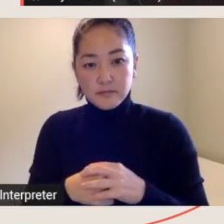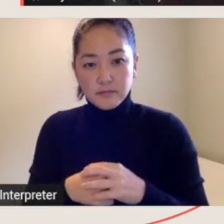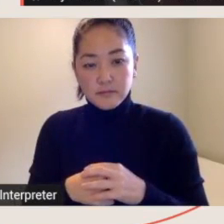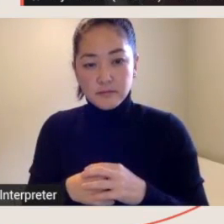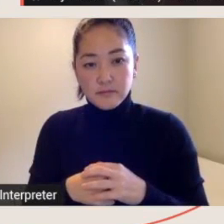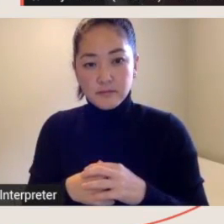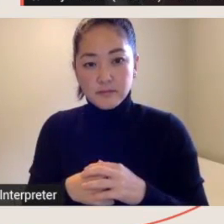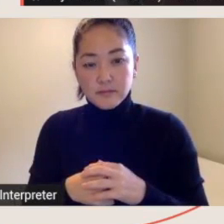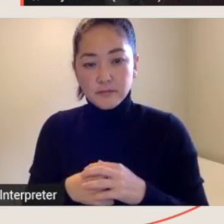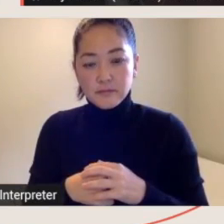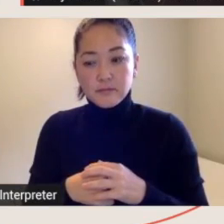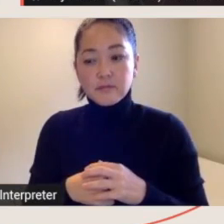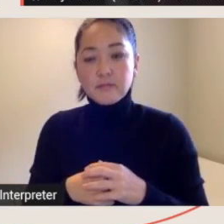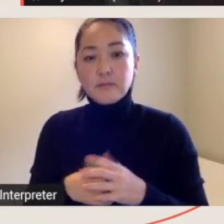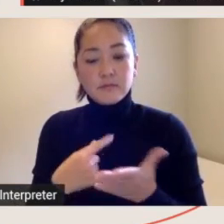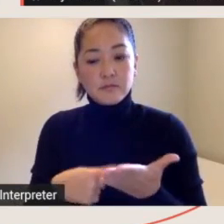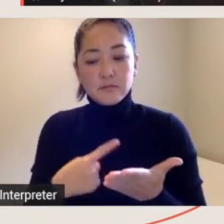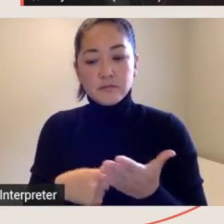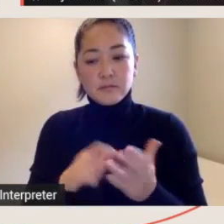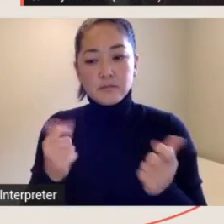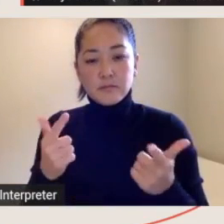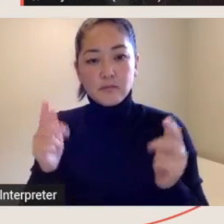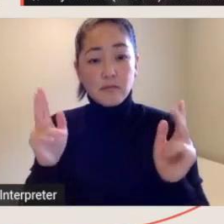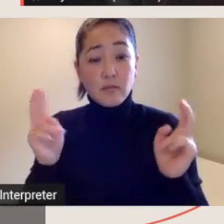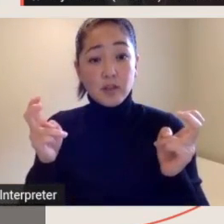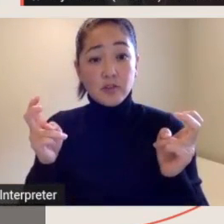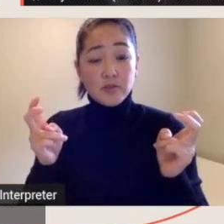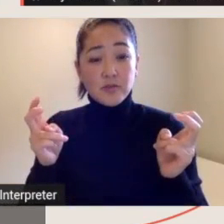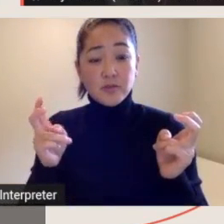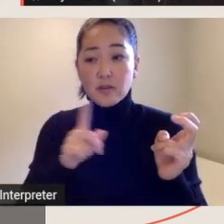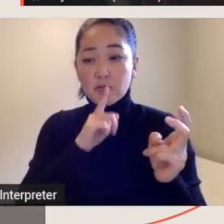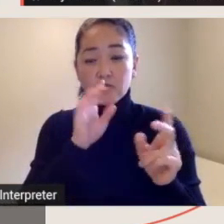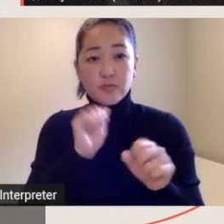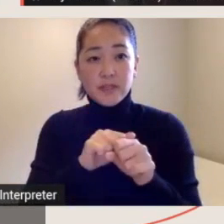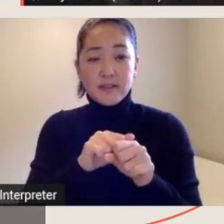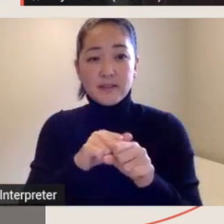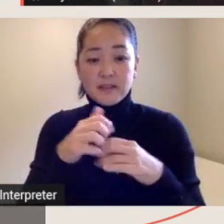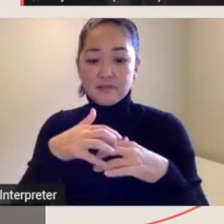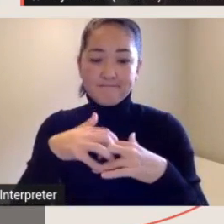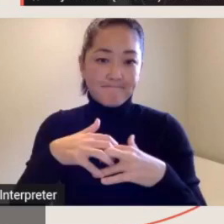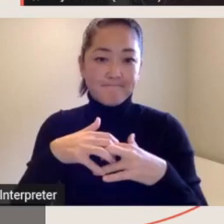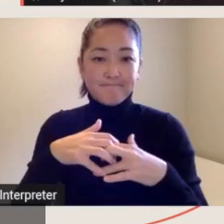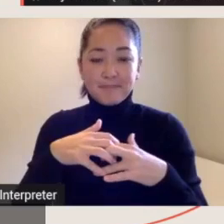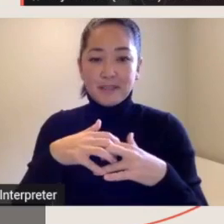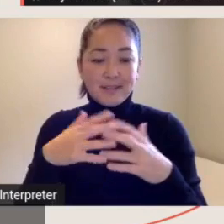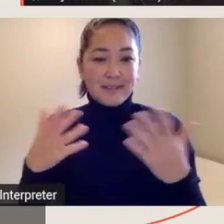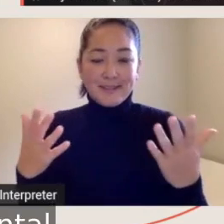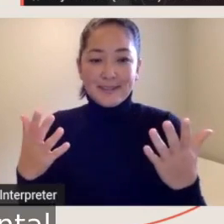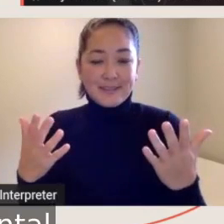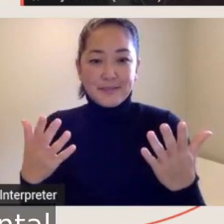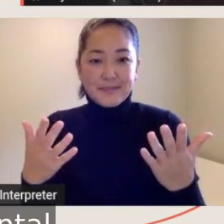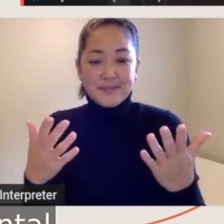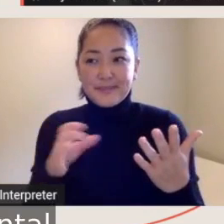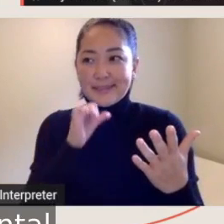all the issues that they are facing are systemic and not necessarily connected to one office